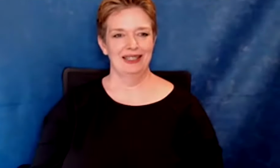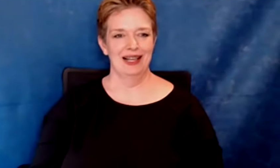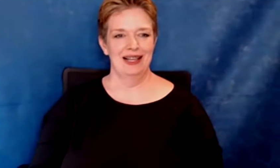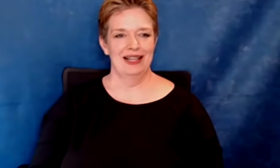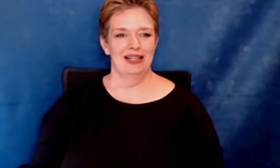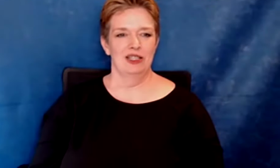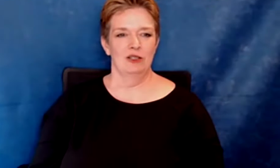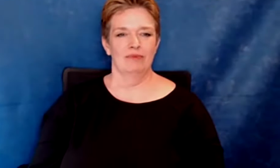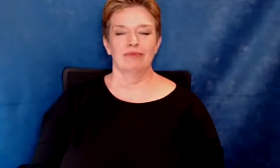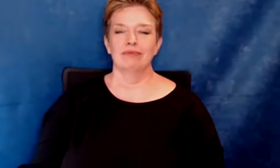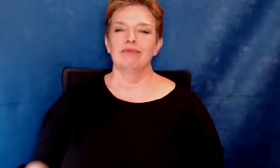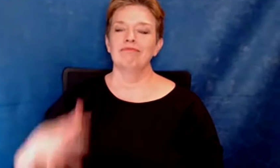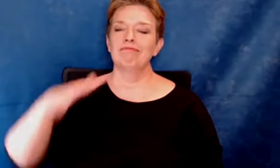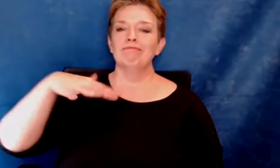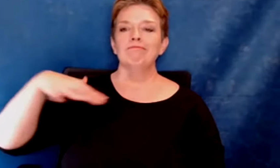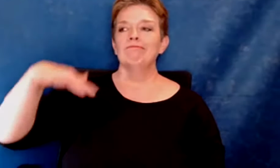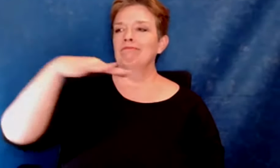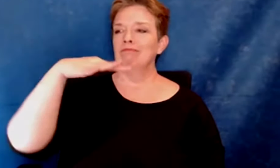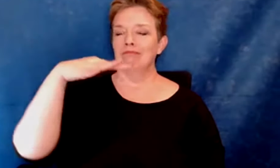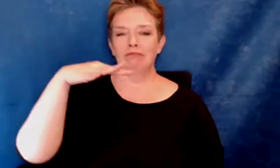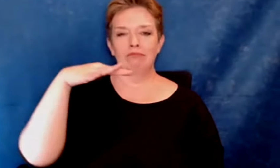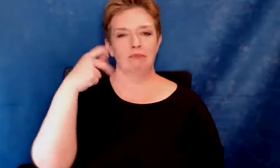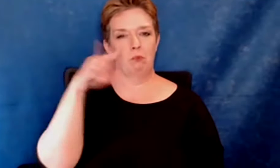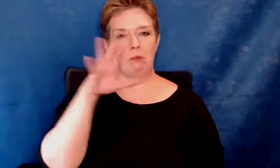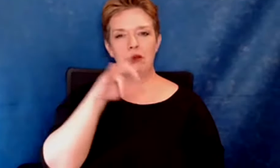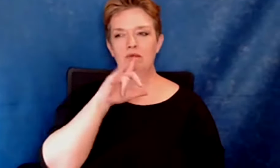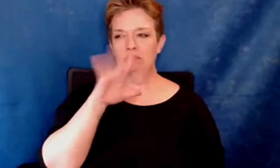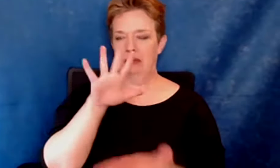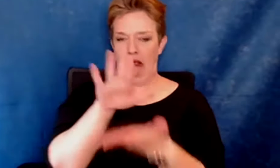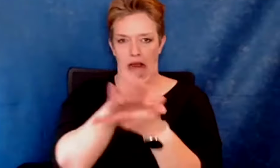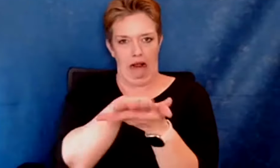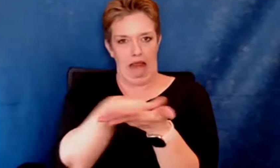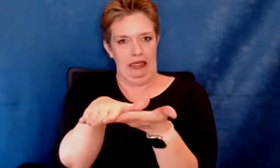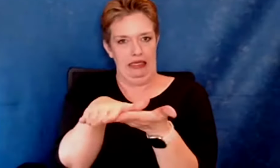it's such a clean like space ready to just be utilized.